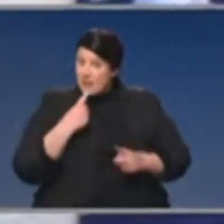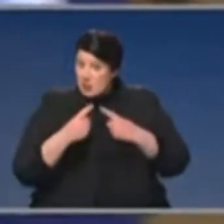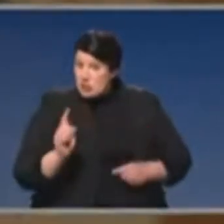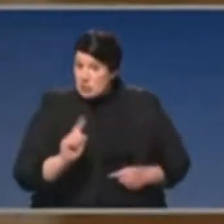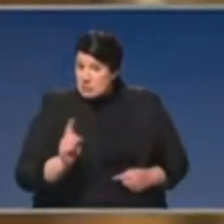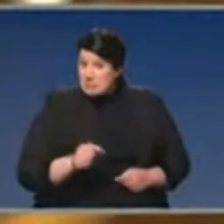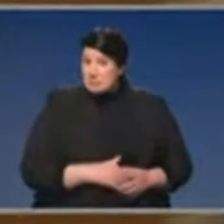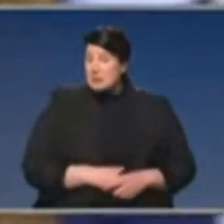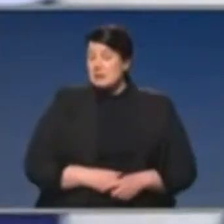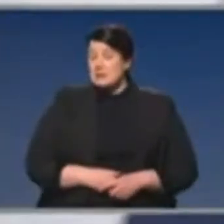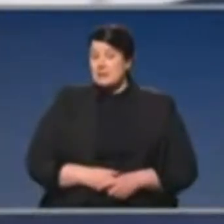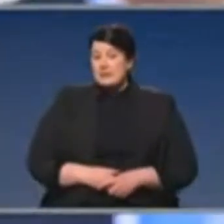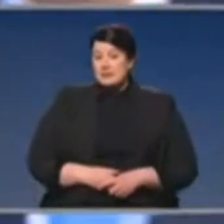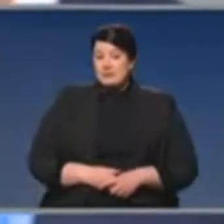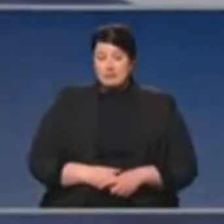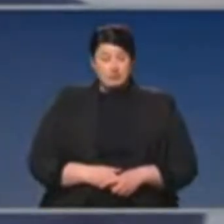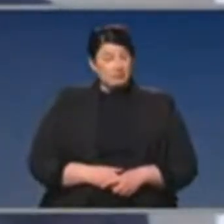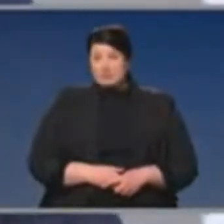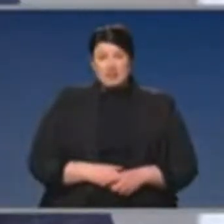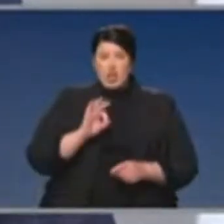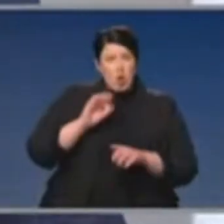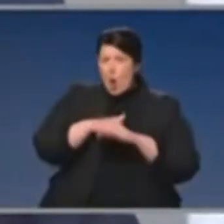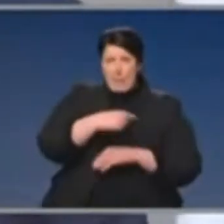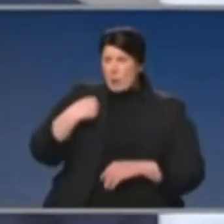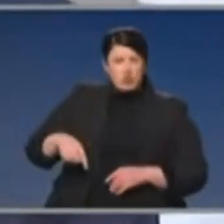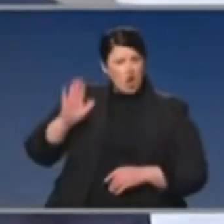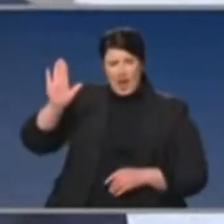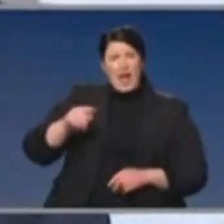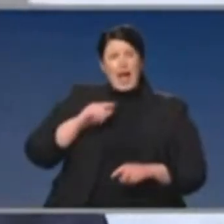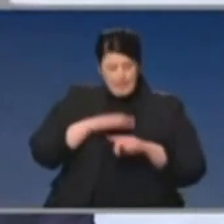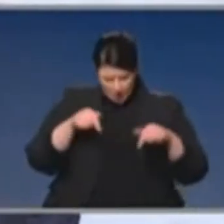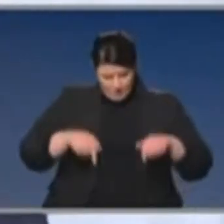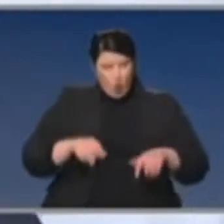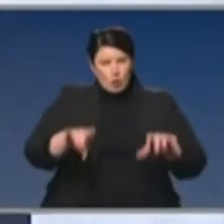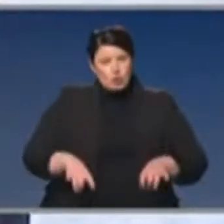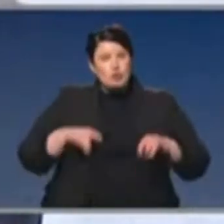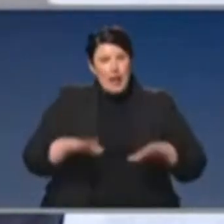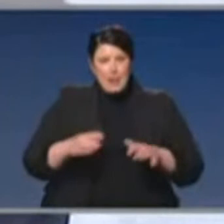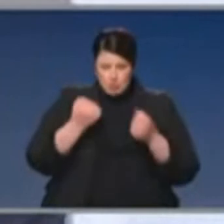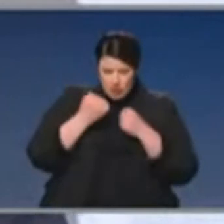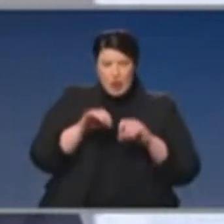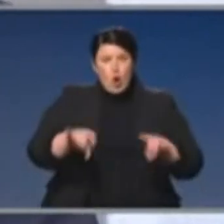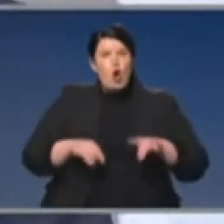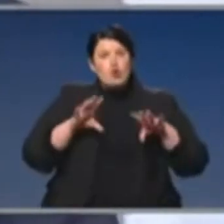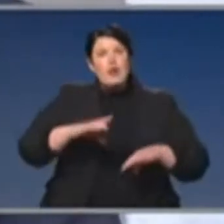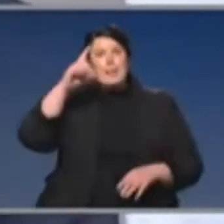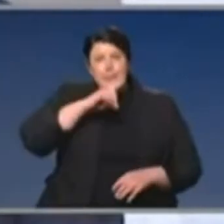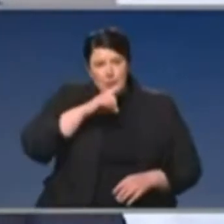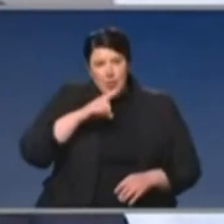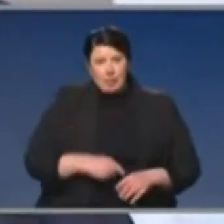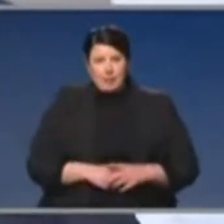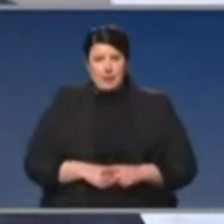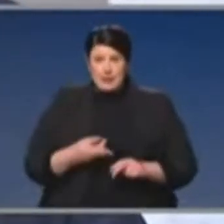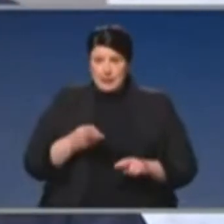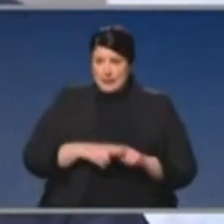Well, it's about Australia. It's about protecting Australia, and it's about protecting Australians from wherever